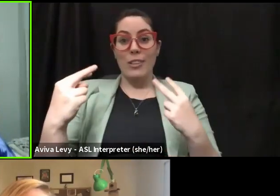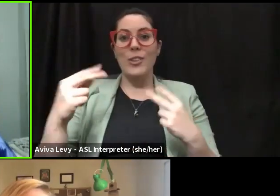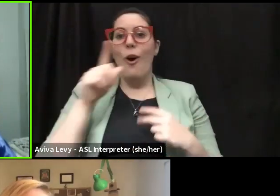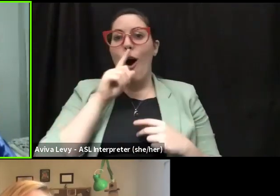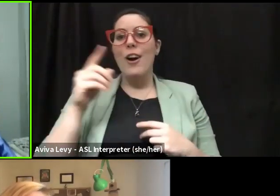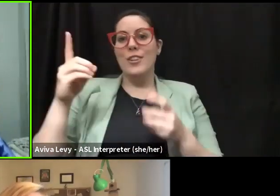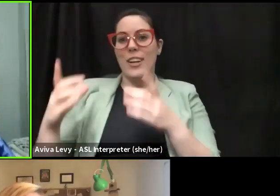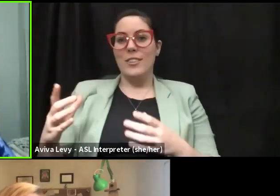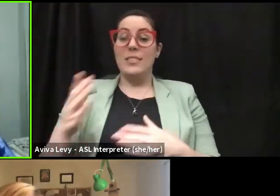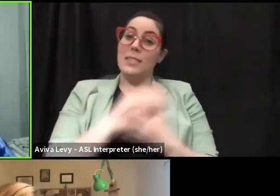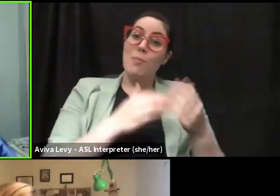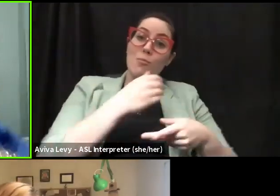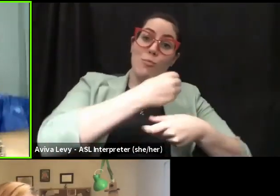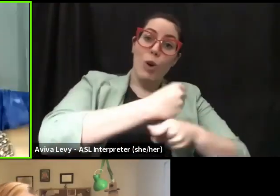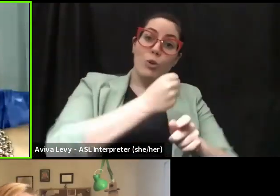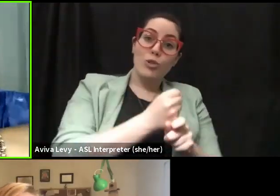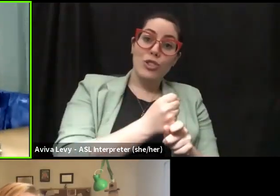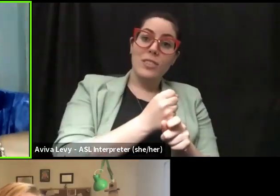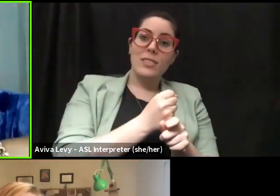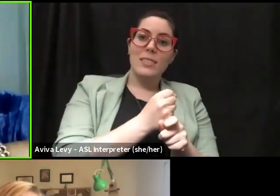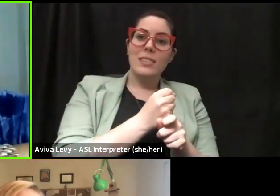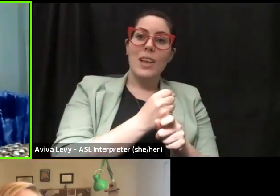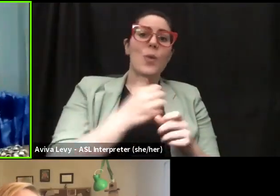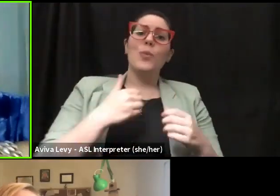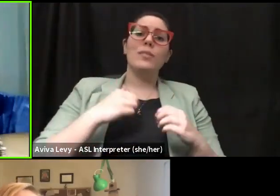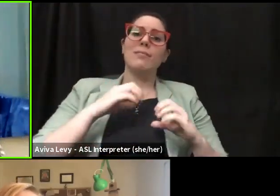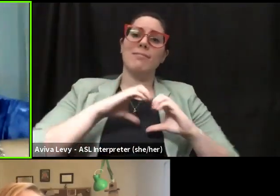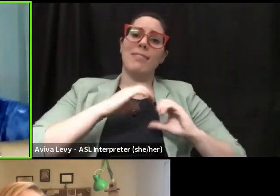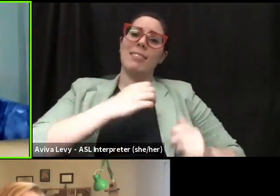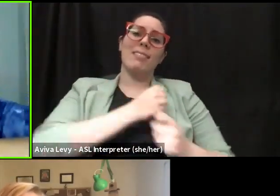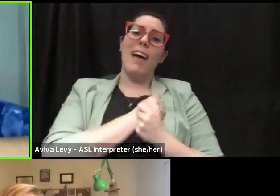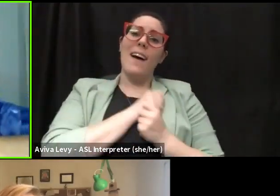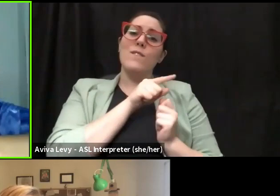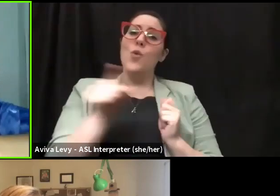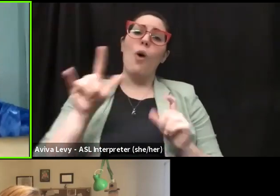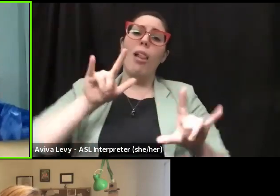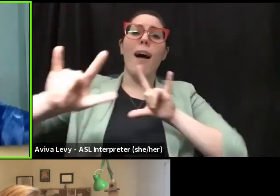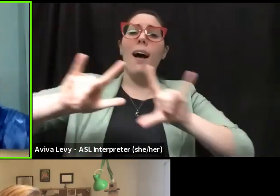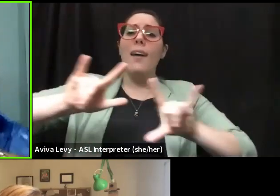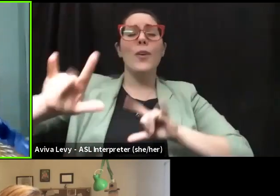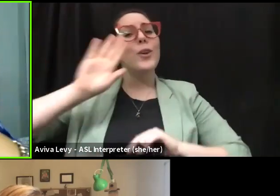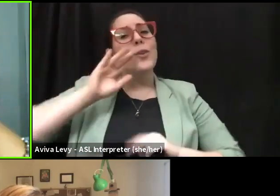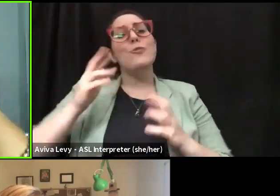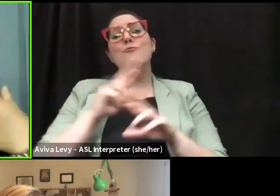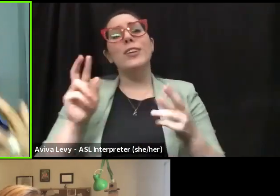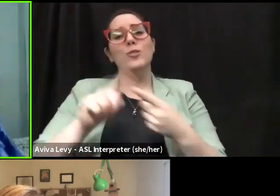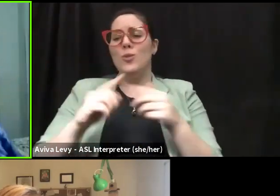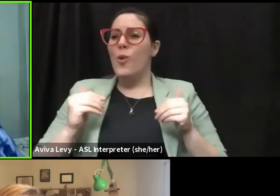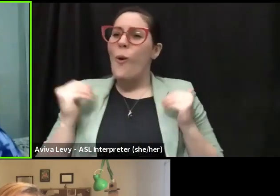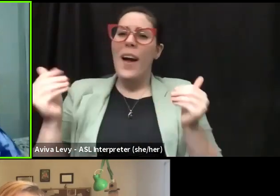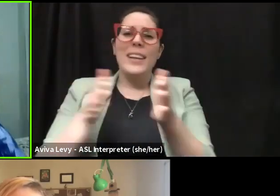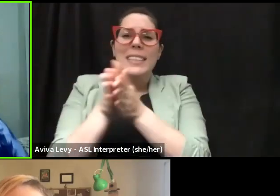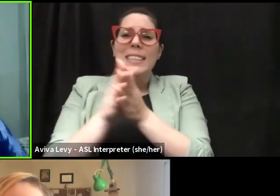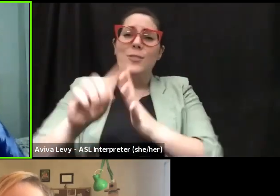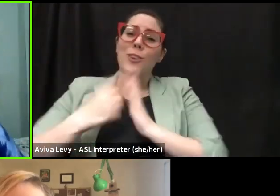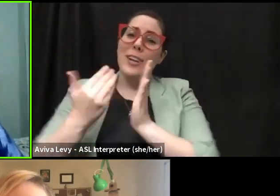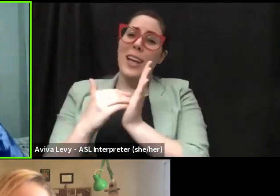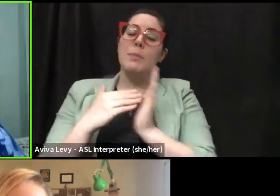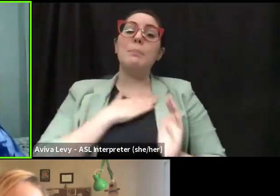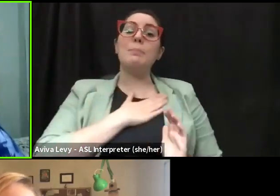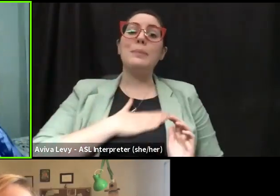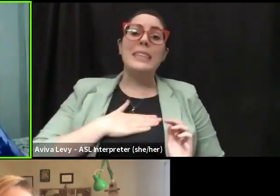there. I just want you to, yes, we love you. We love you. And we know you want to get started again, but I please hope that you